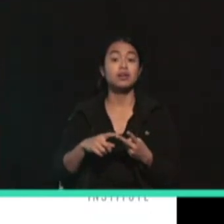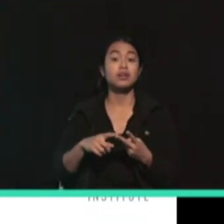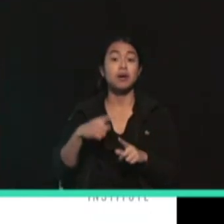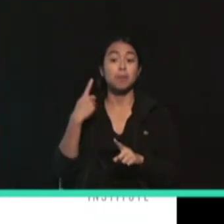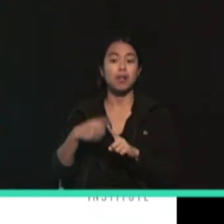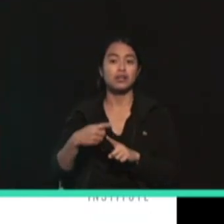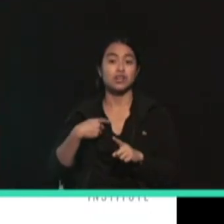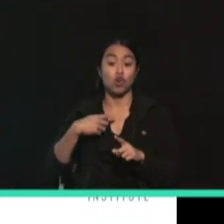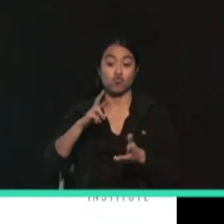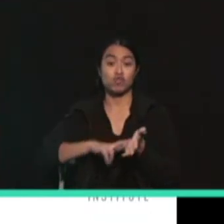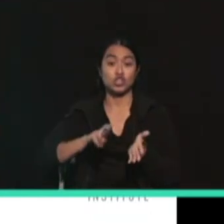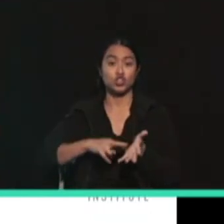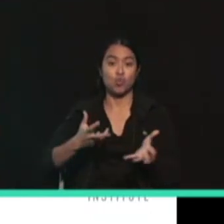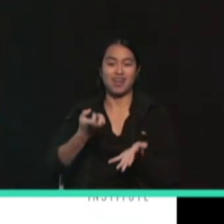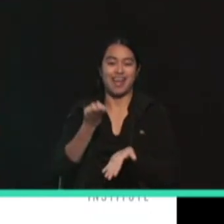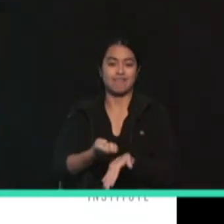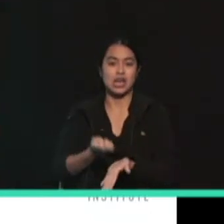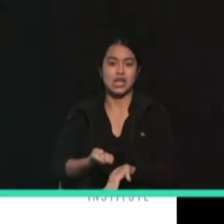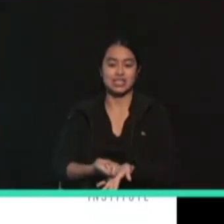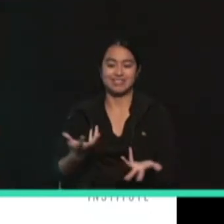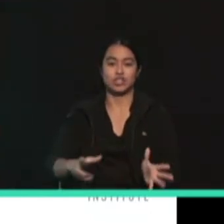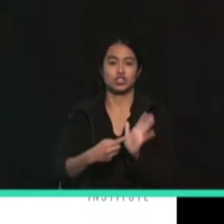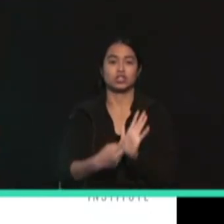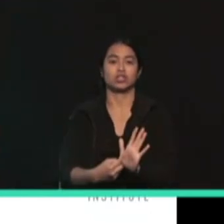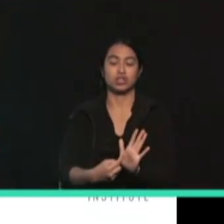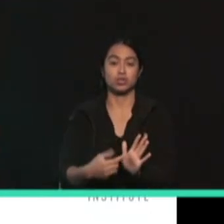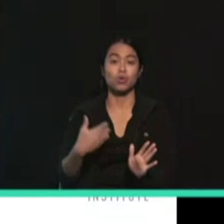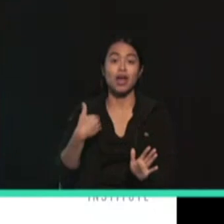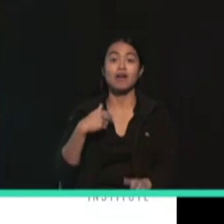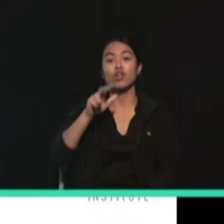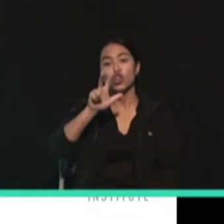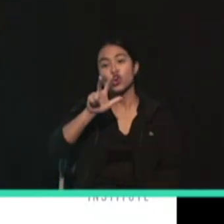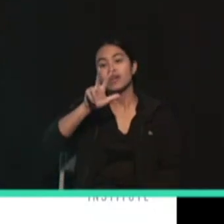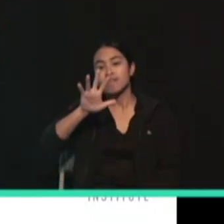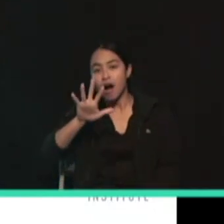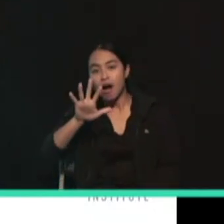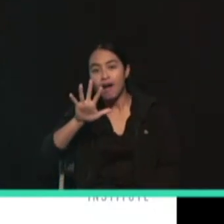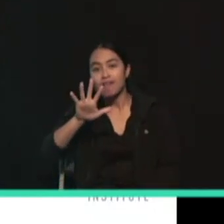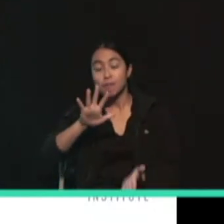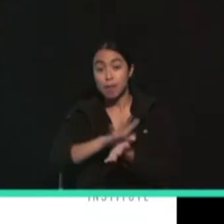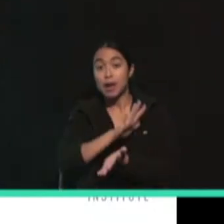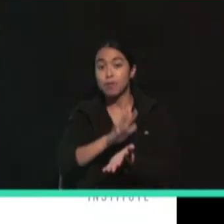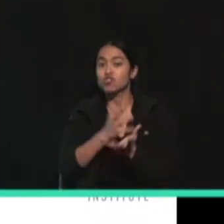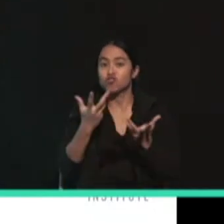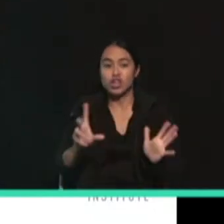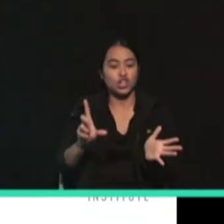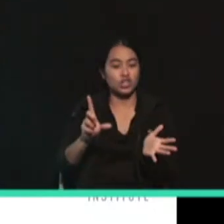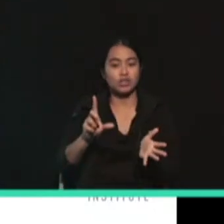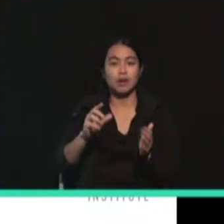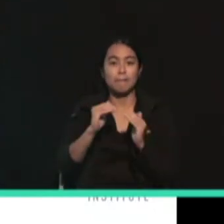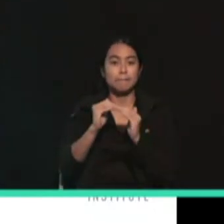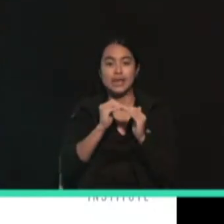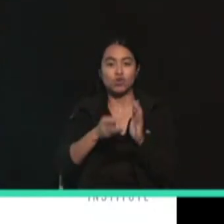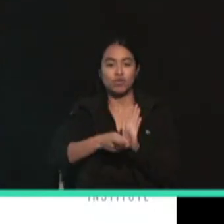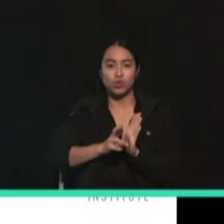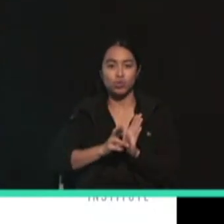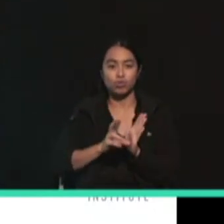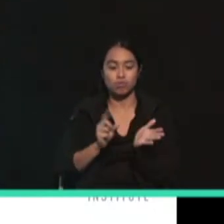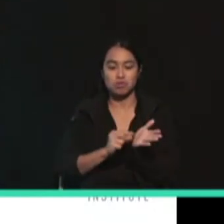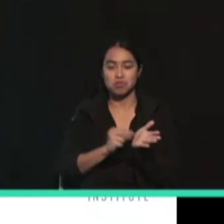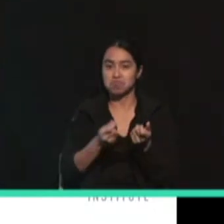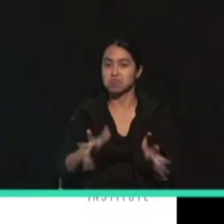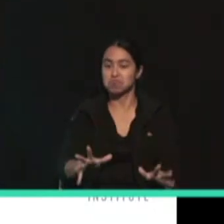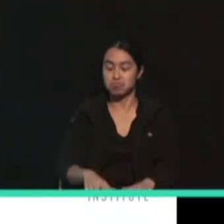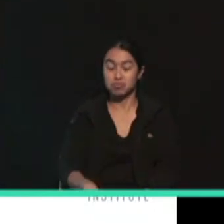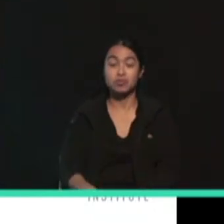there are now over 35 published peer-reviewed papers showing the efficacy of CHIP. CHIP also